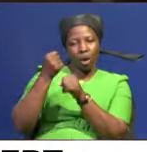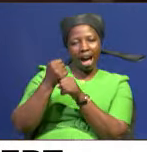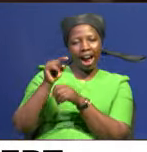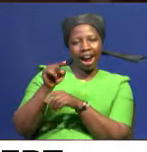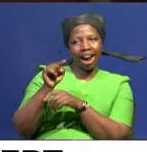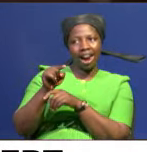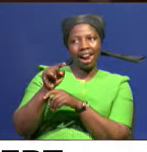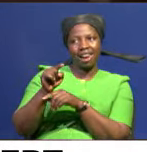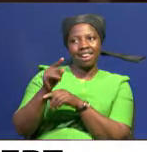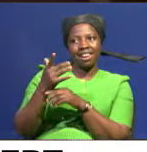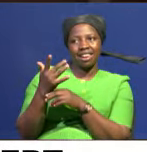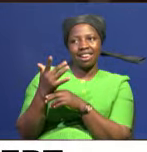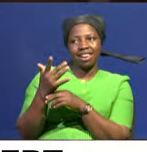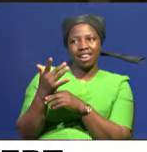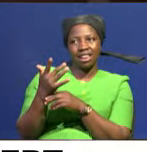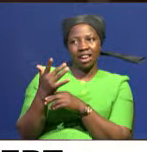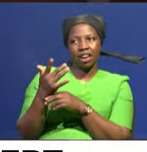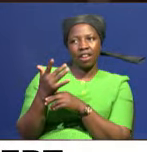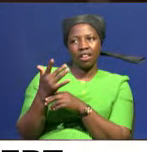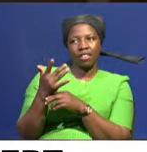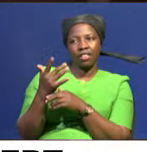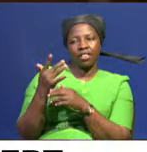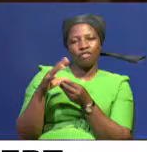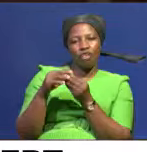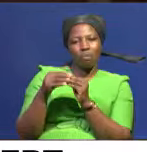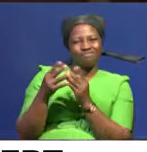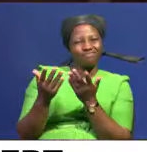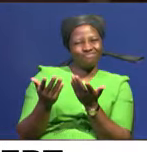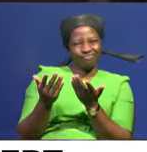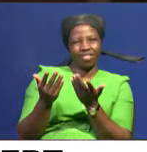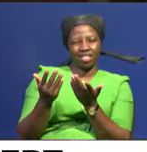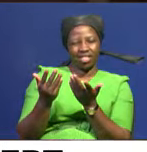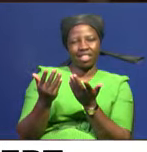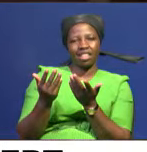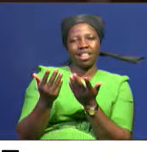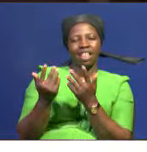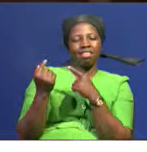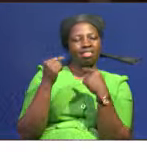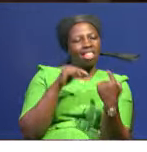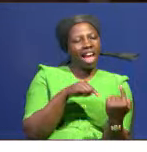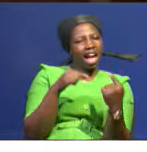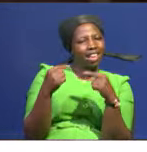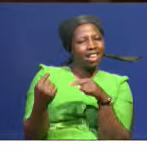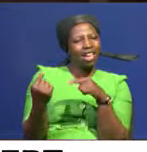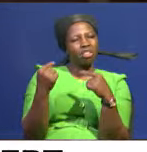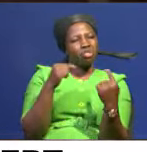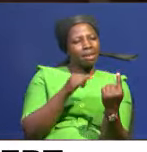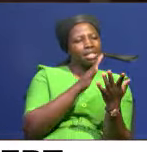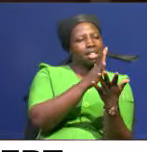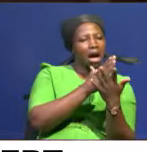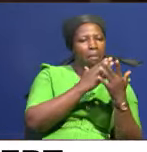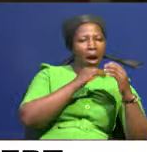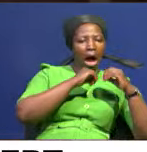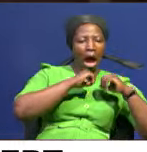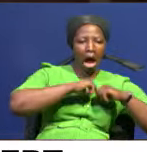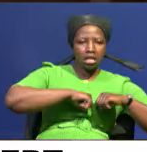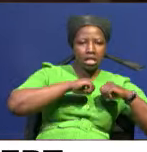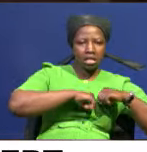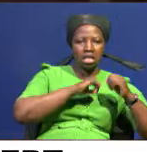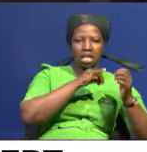form. The argument was, according to those who agreed, that the work of art is